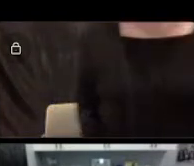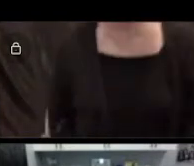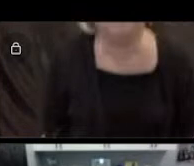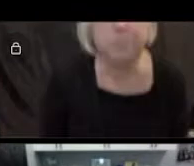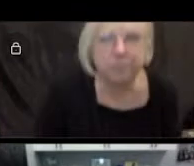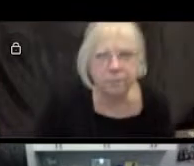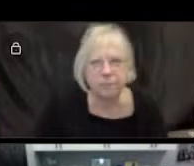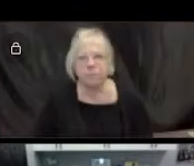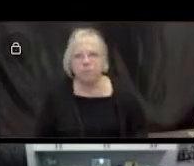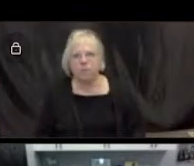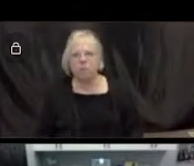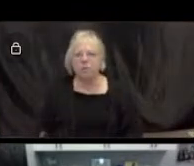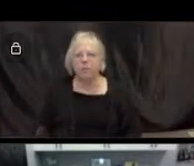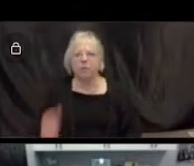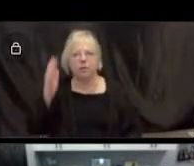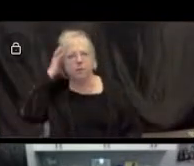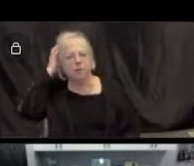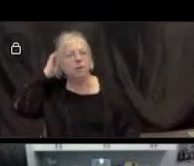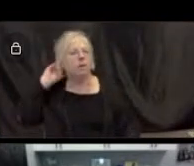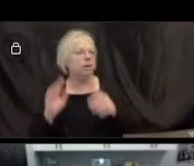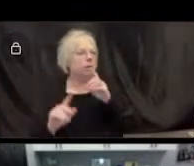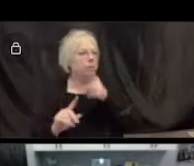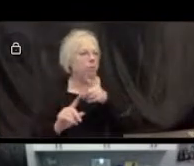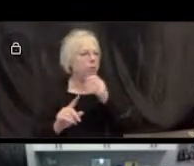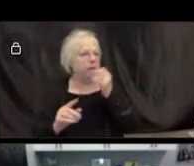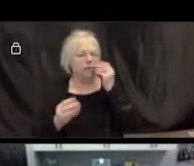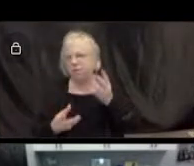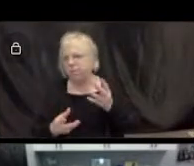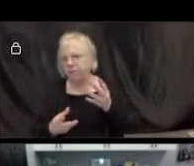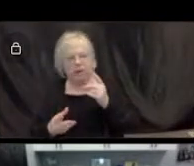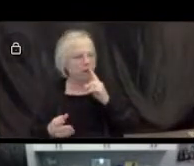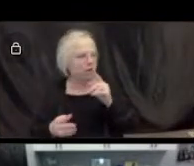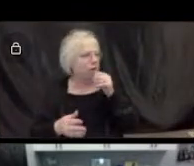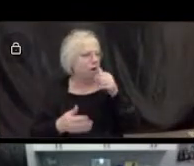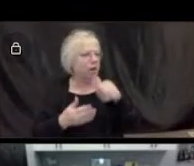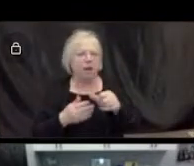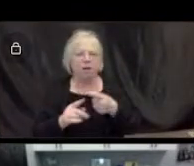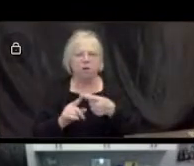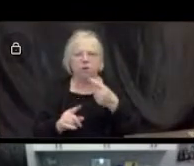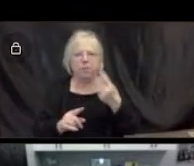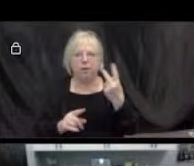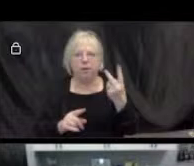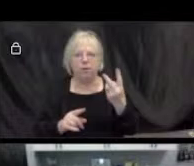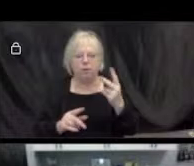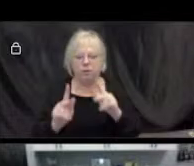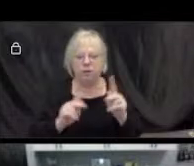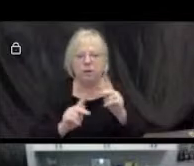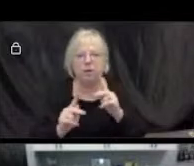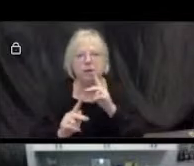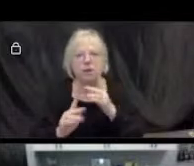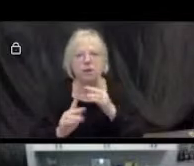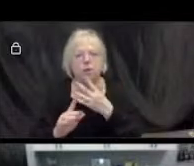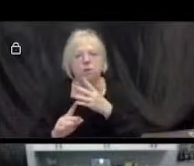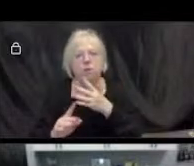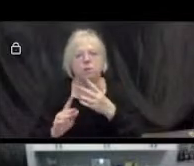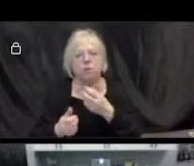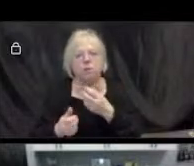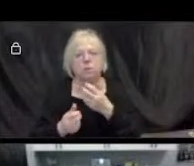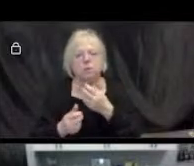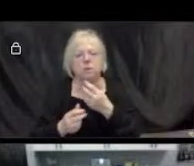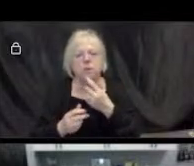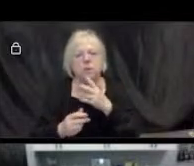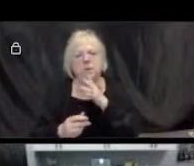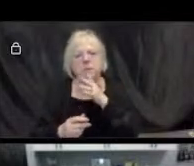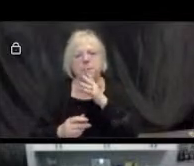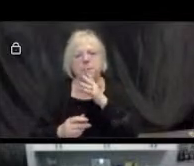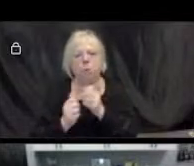Point of information, I'm looking at the correspondence folder right now, and there are letters from the two citizens who spoke up with concerns, but I do not